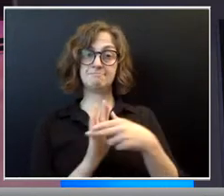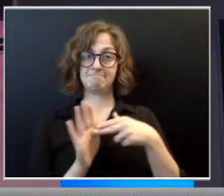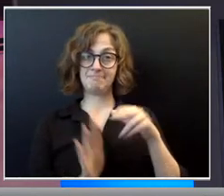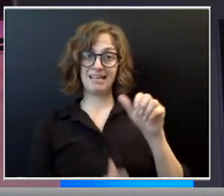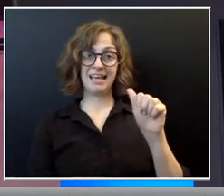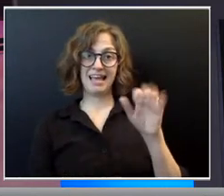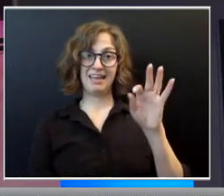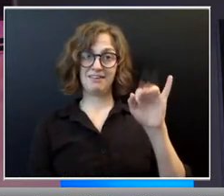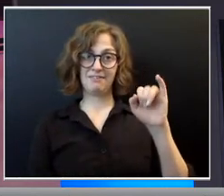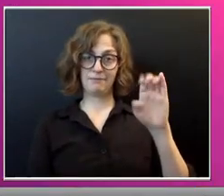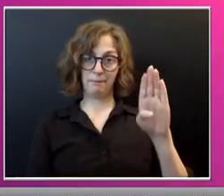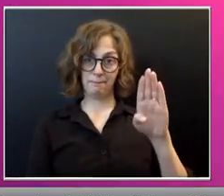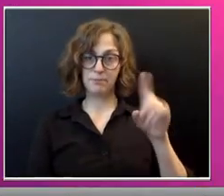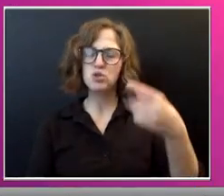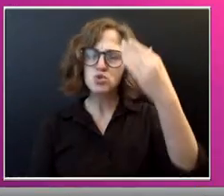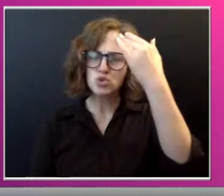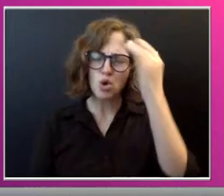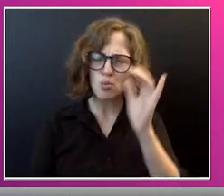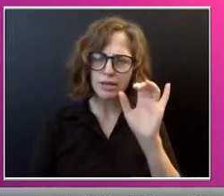had heard of it.